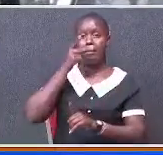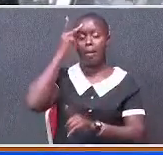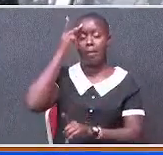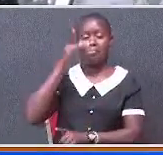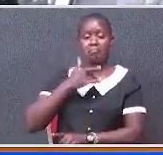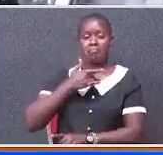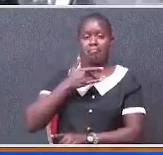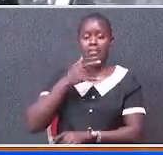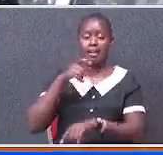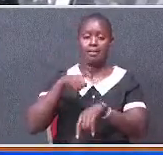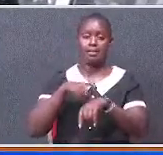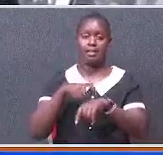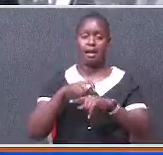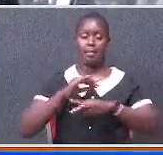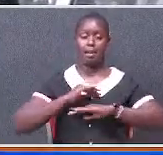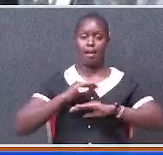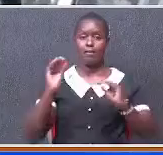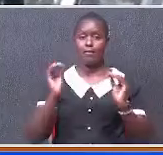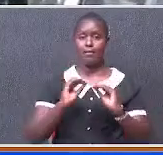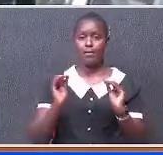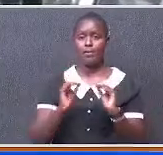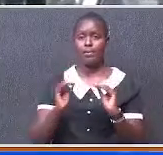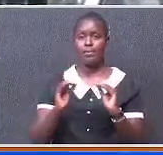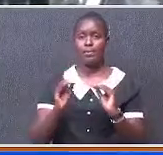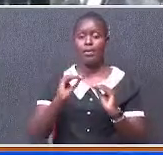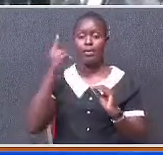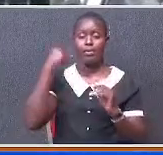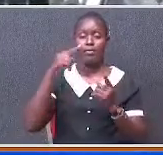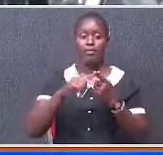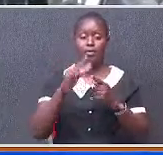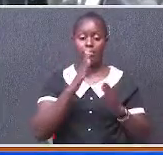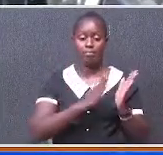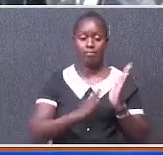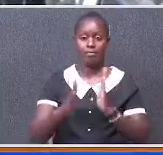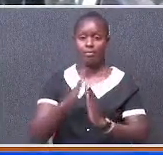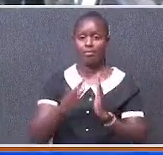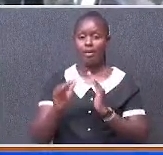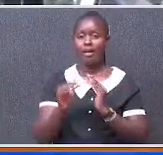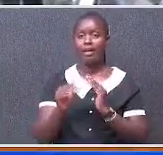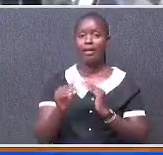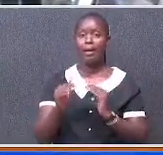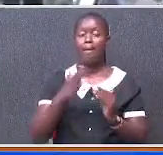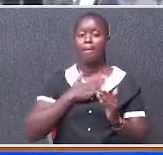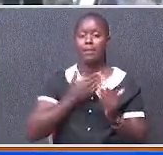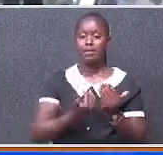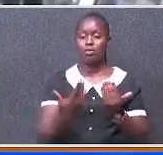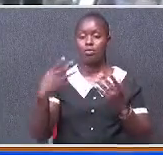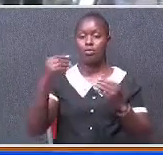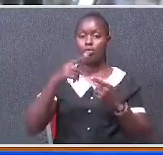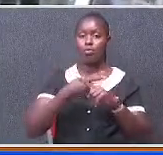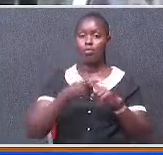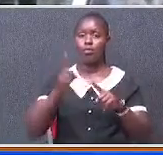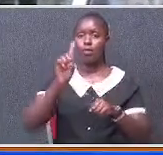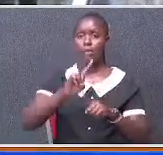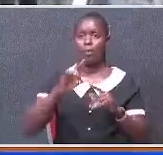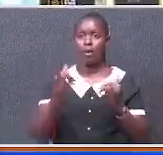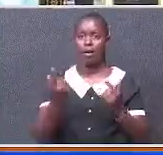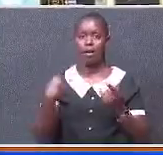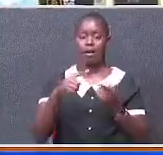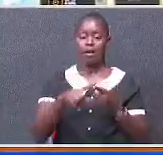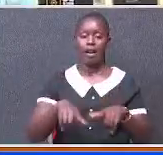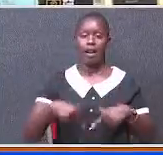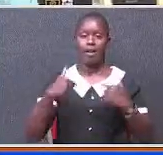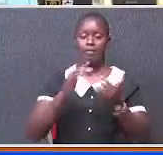hiyo time haitakuwa enough kwa kutayarisha mtoto kuenda form 1. Sai uchumi umekuwa mgumu